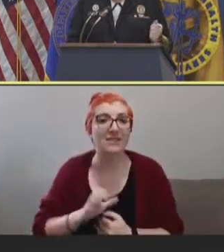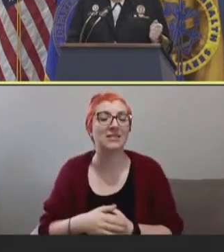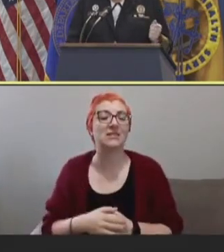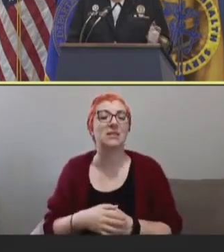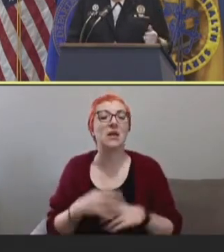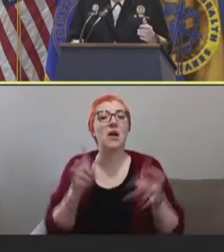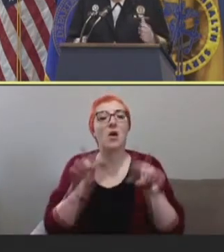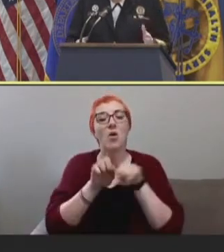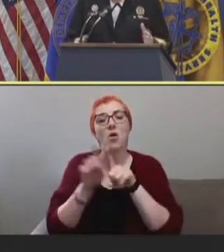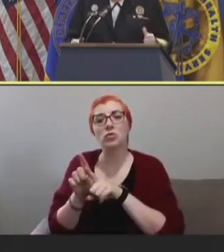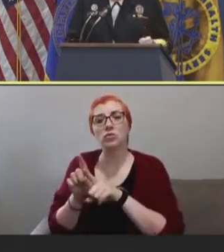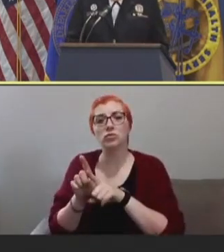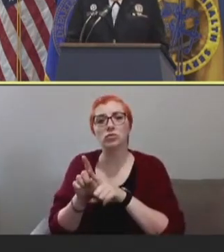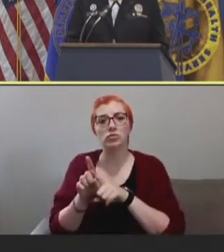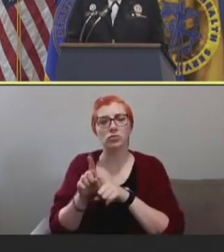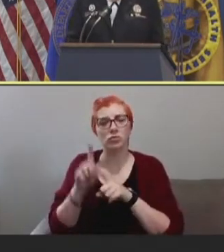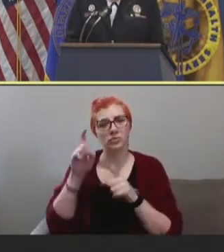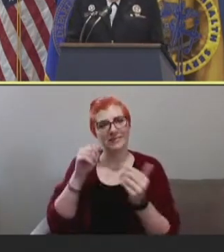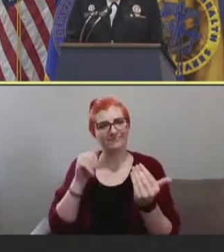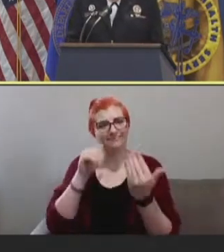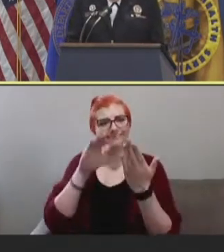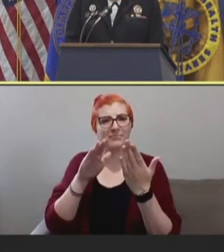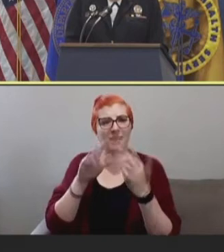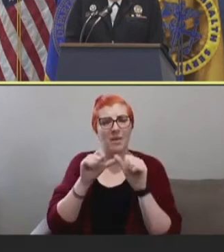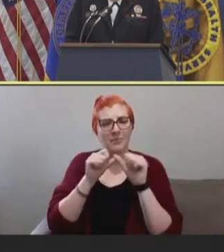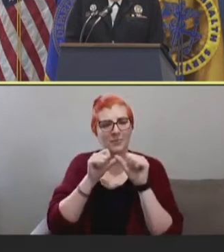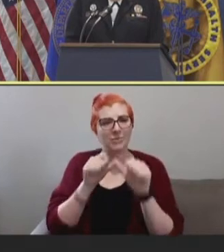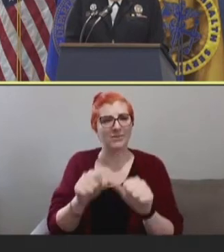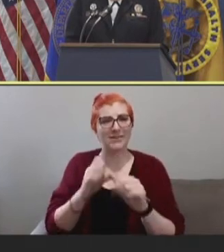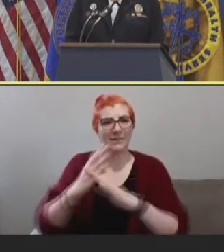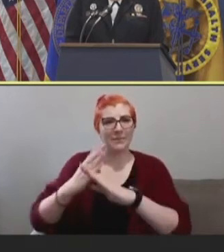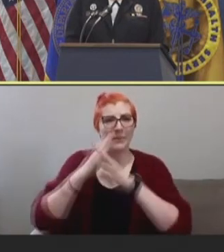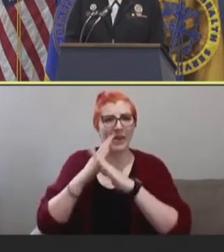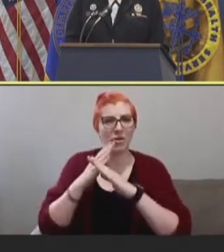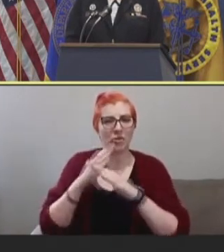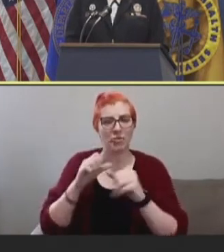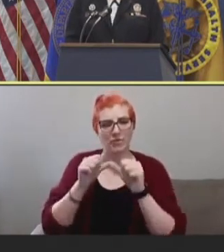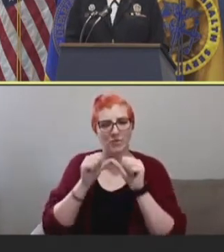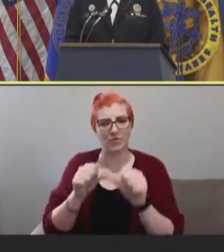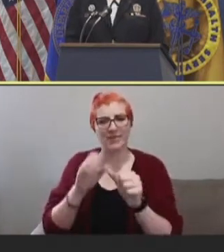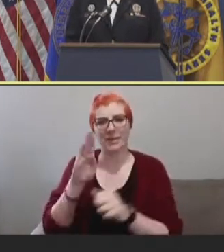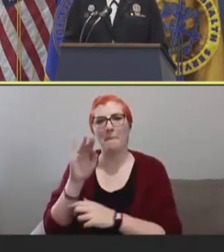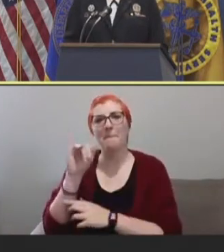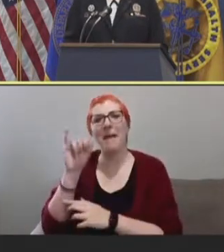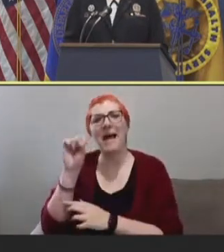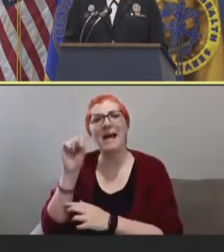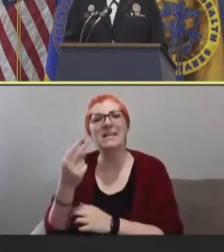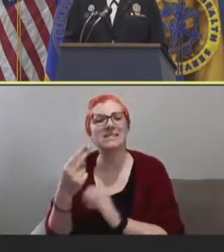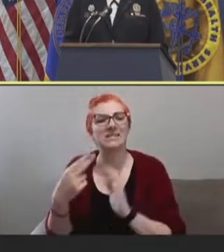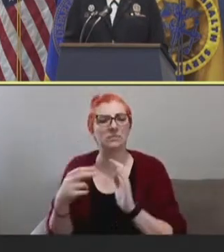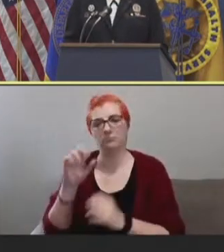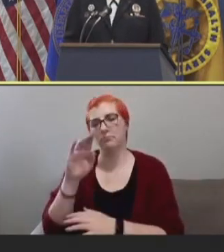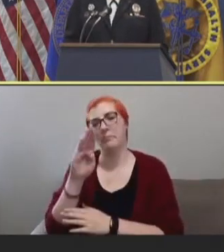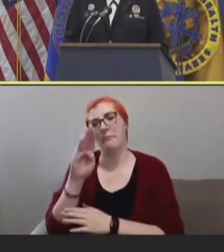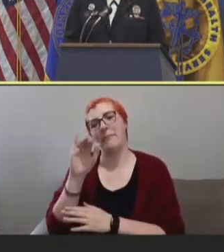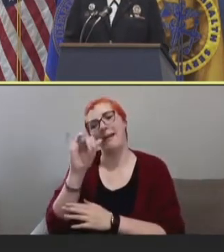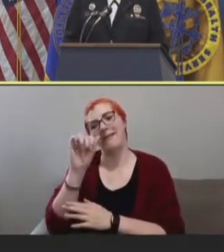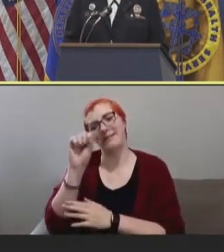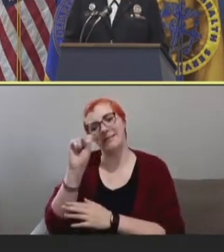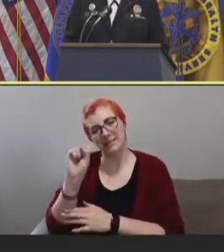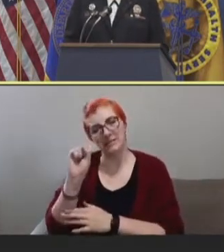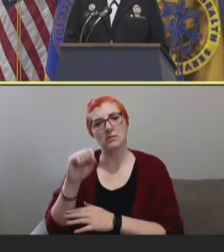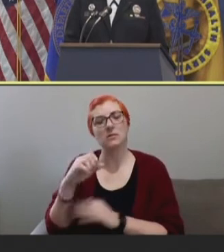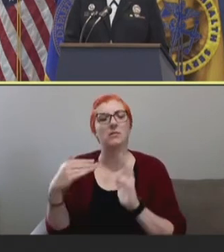to address persistent barriers and biases in our system to really fully realize the promise